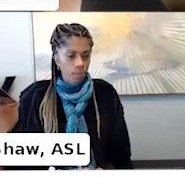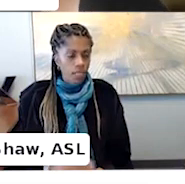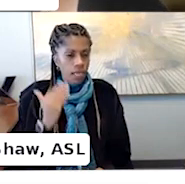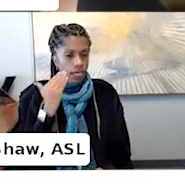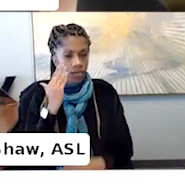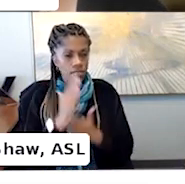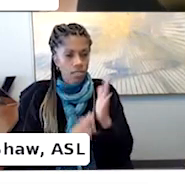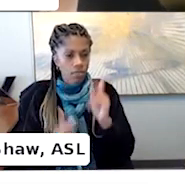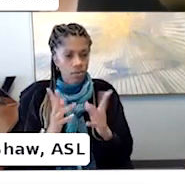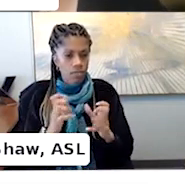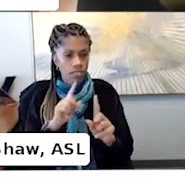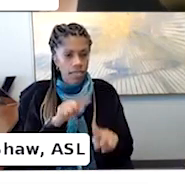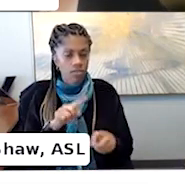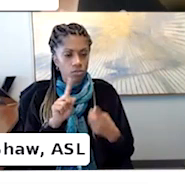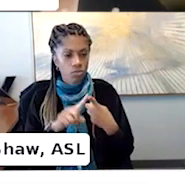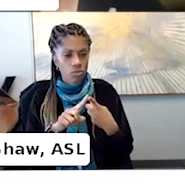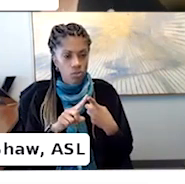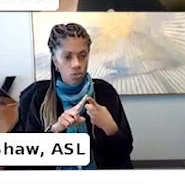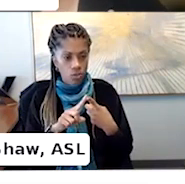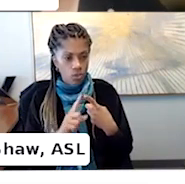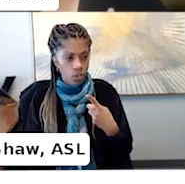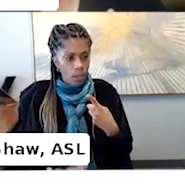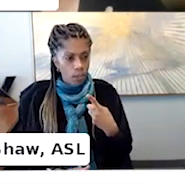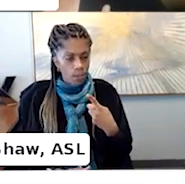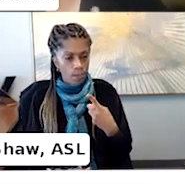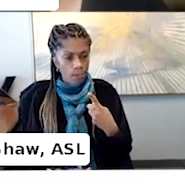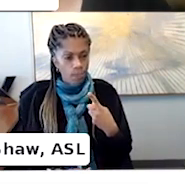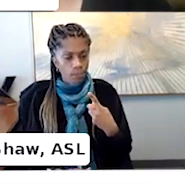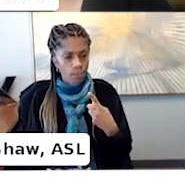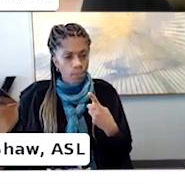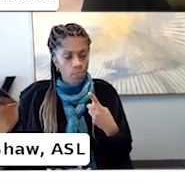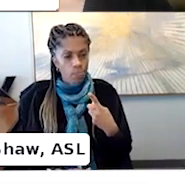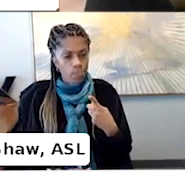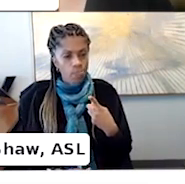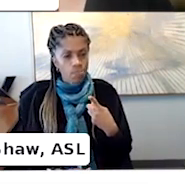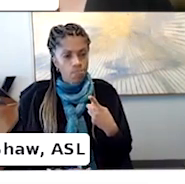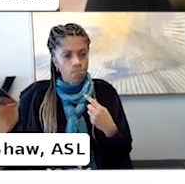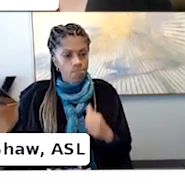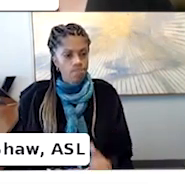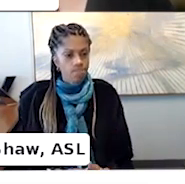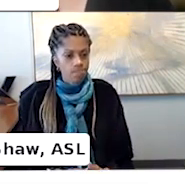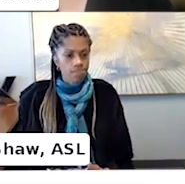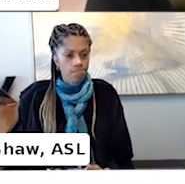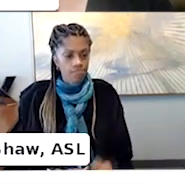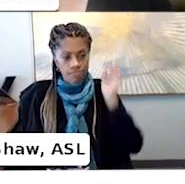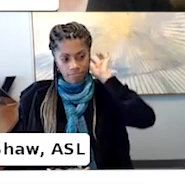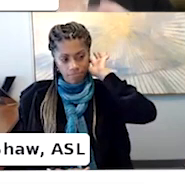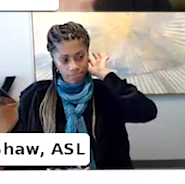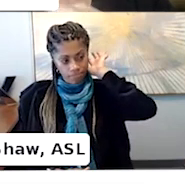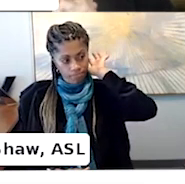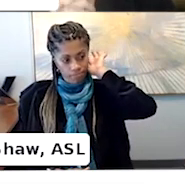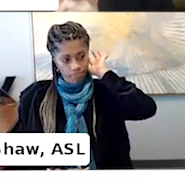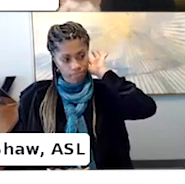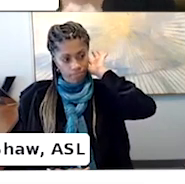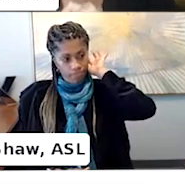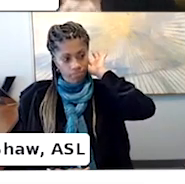hear the answer to this question. Oh, let's see, we're I'm just going to, got it.